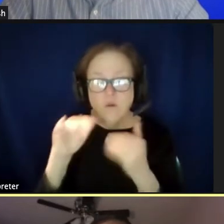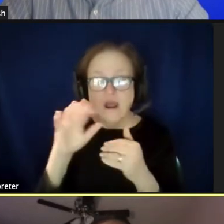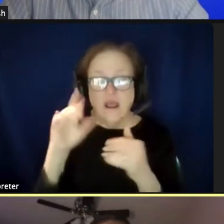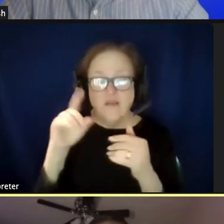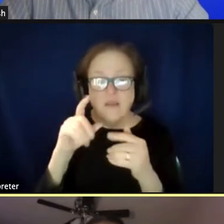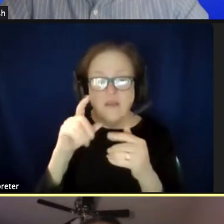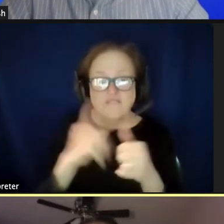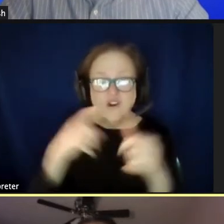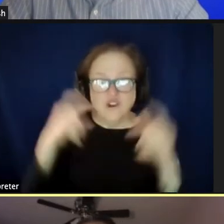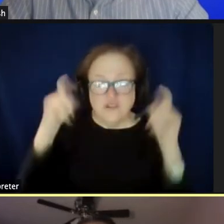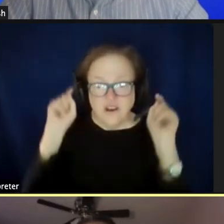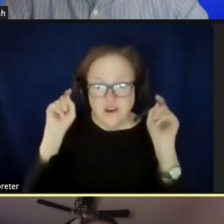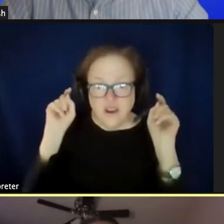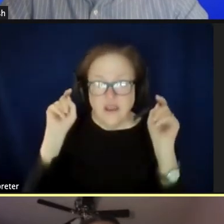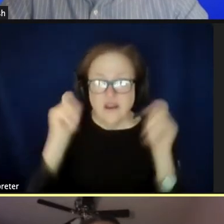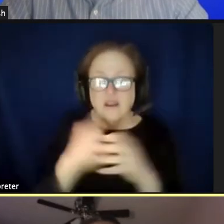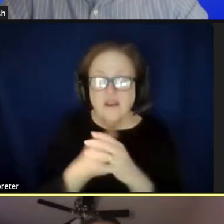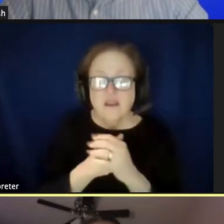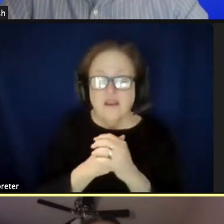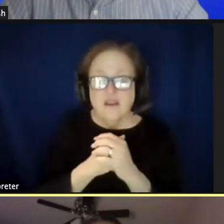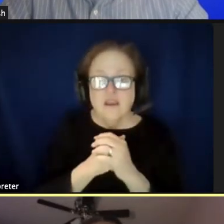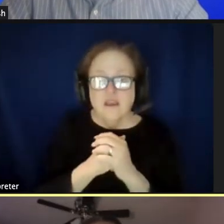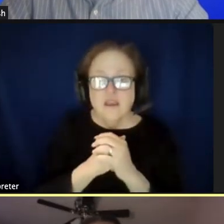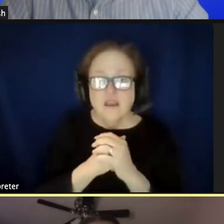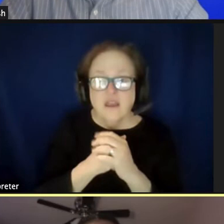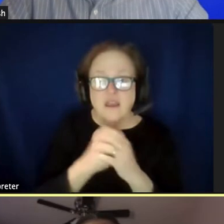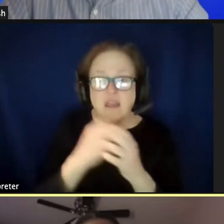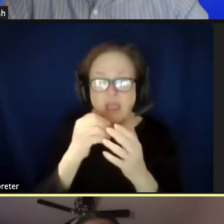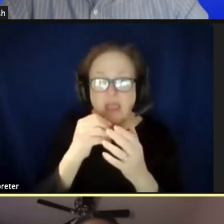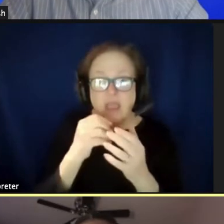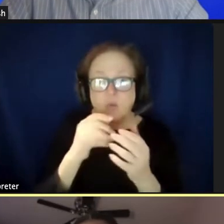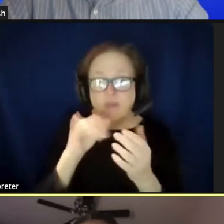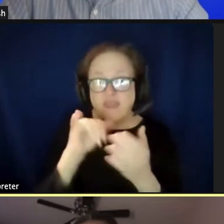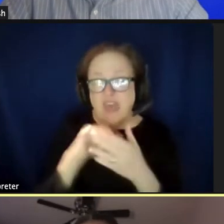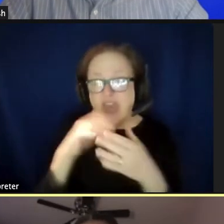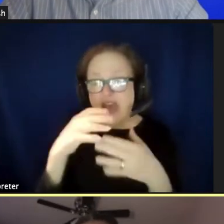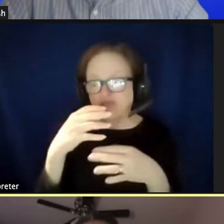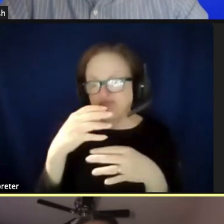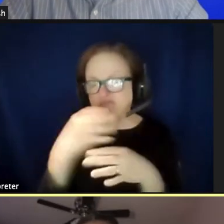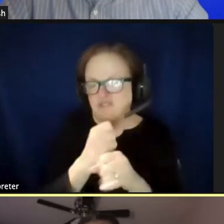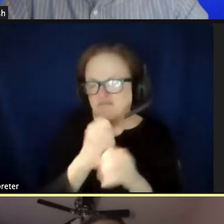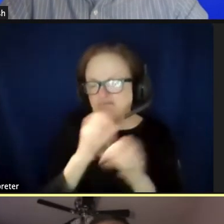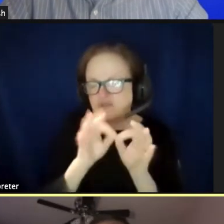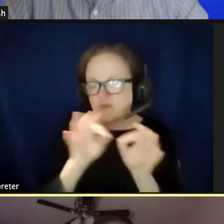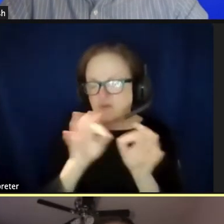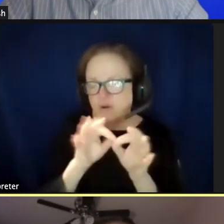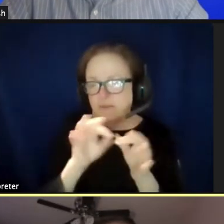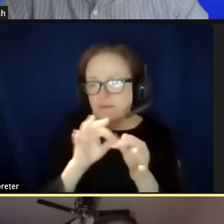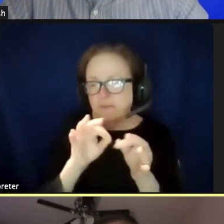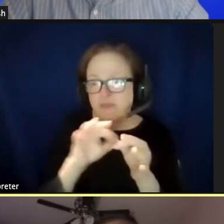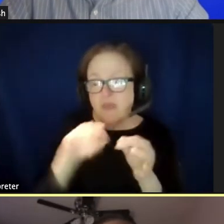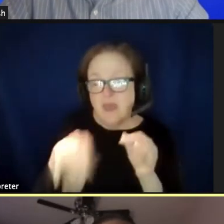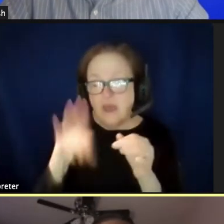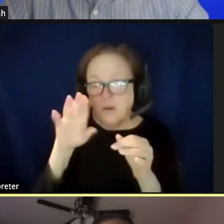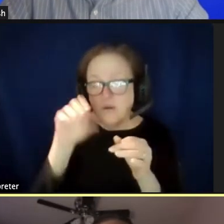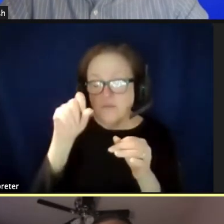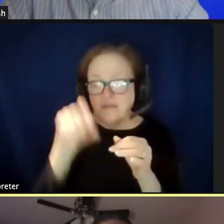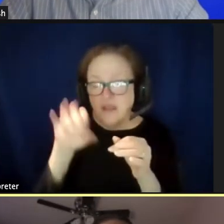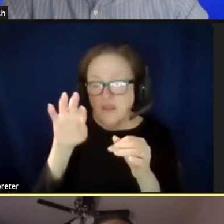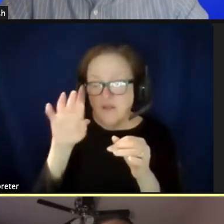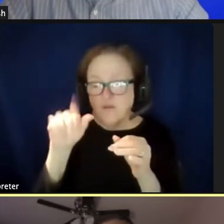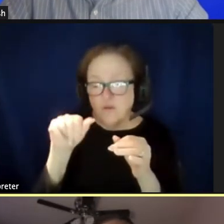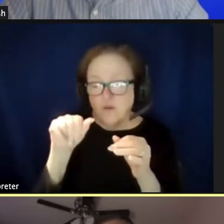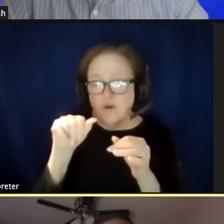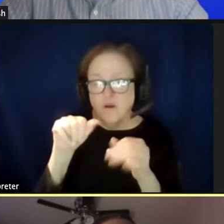And with that being said, long story short, I grew up in South Florida, I wasn't